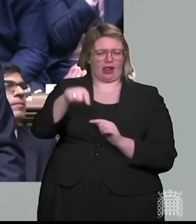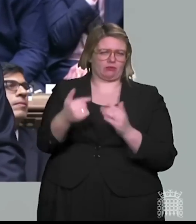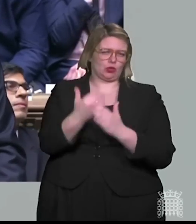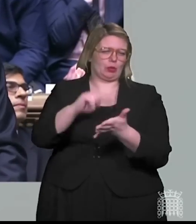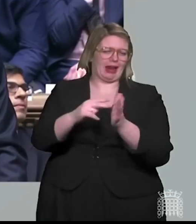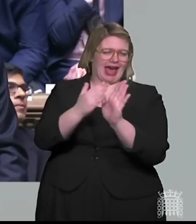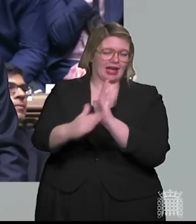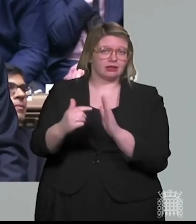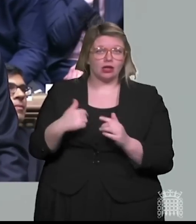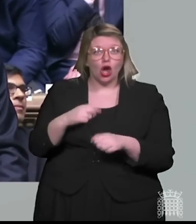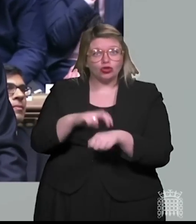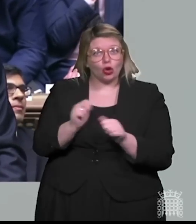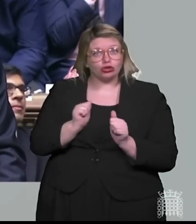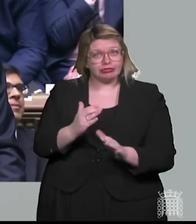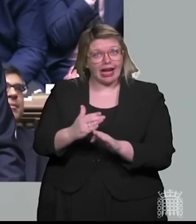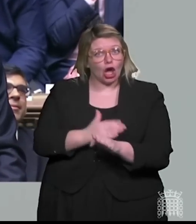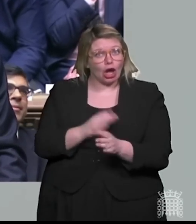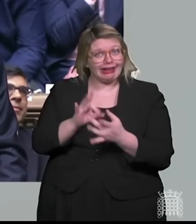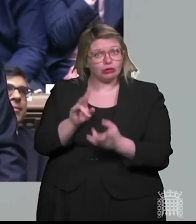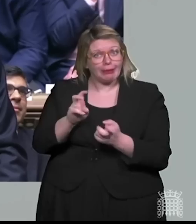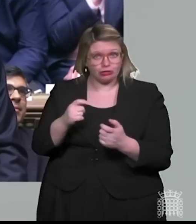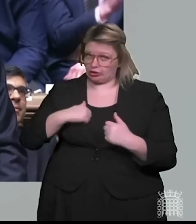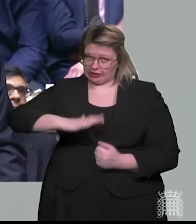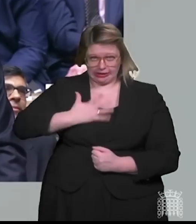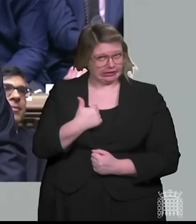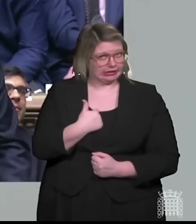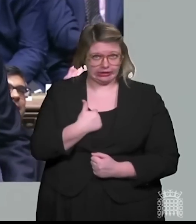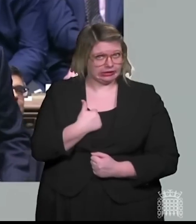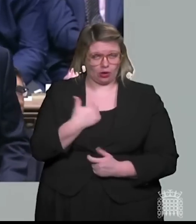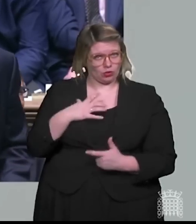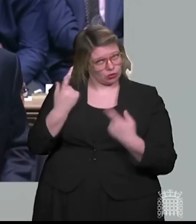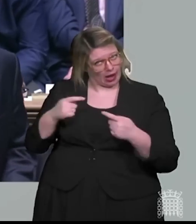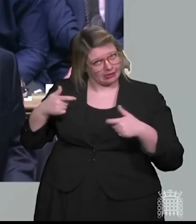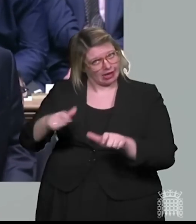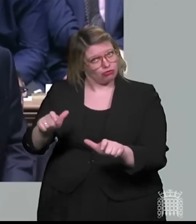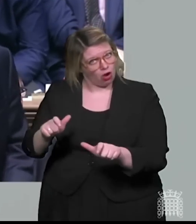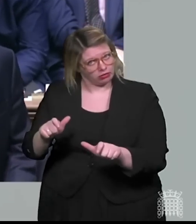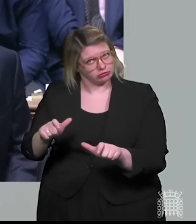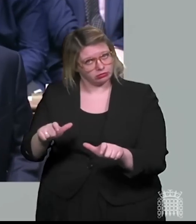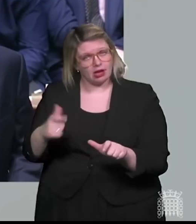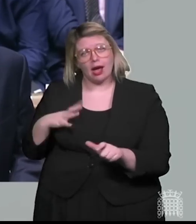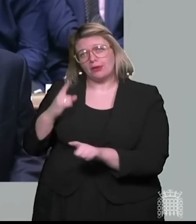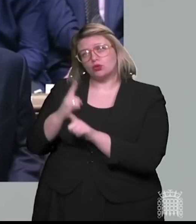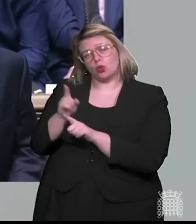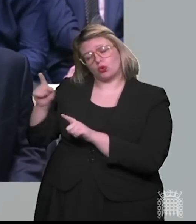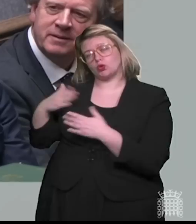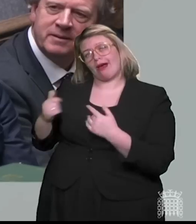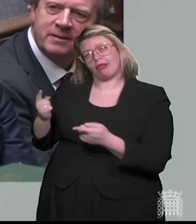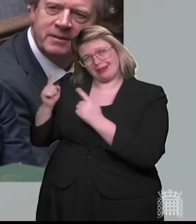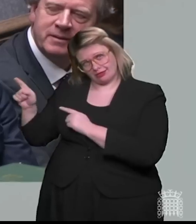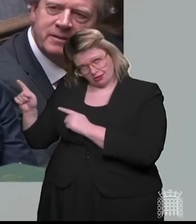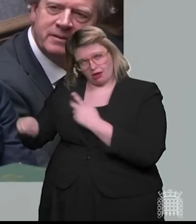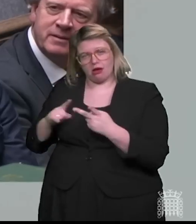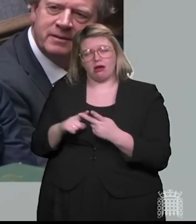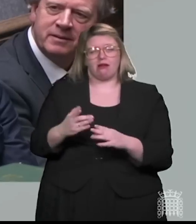retire early because of the way pension taxes work. It's an issue I've discussed not just with the current Health Secretary, but a